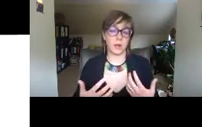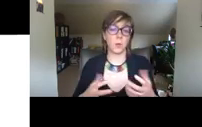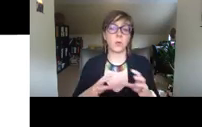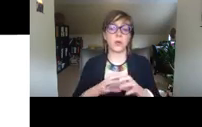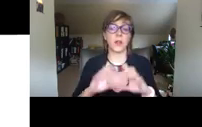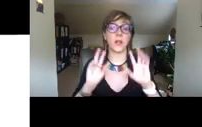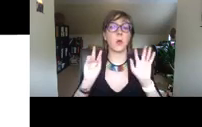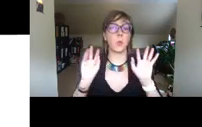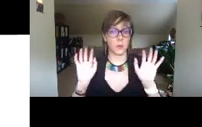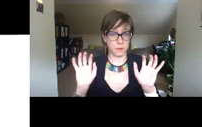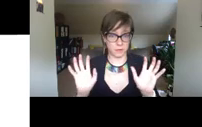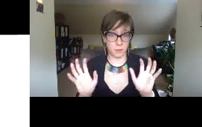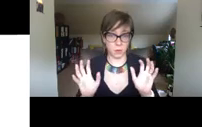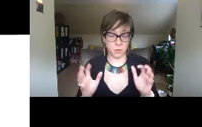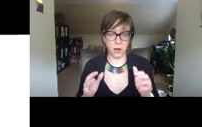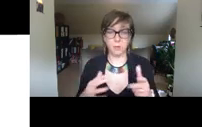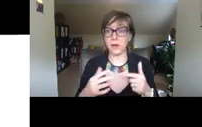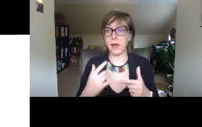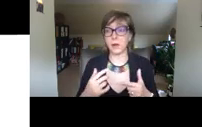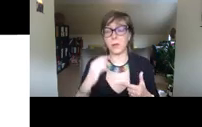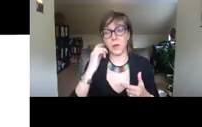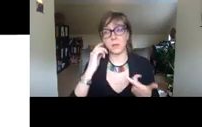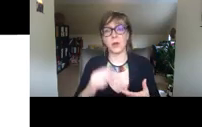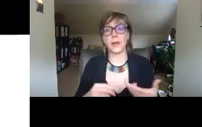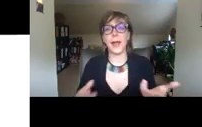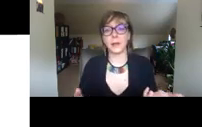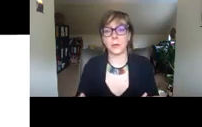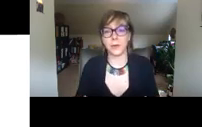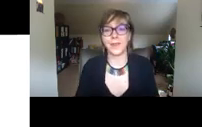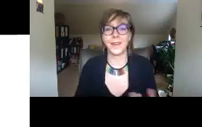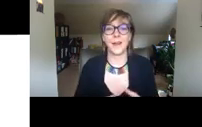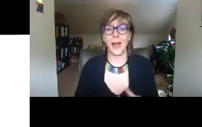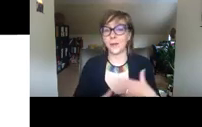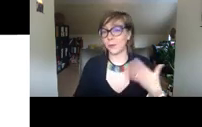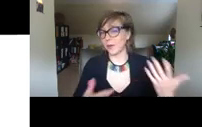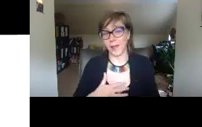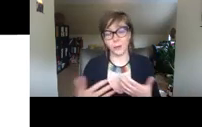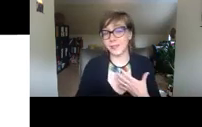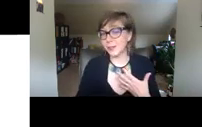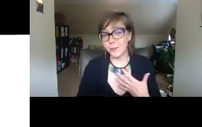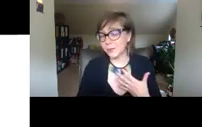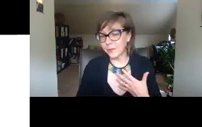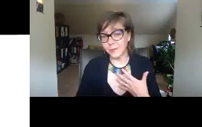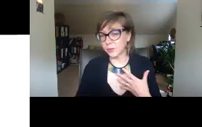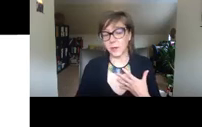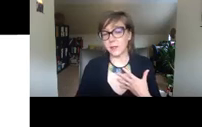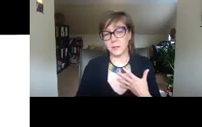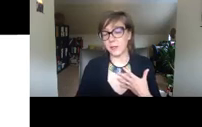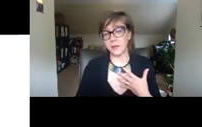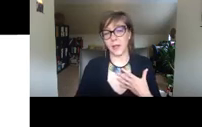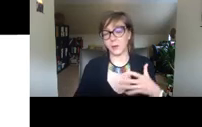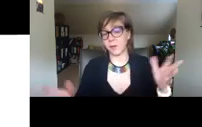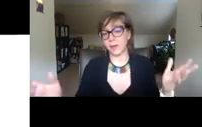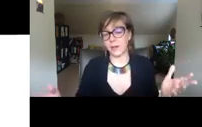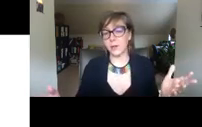negotiating when we're talking with someone, right? Right now, I'm talking at you. I don't see you responding to